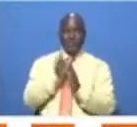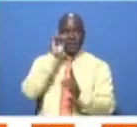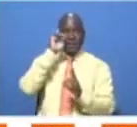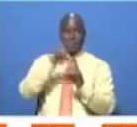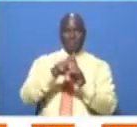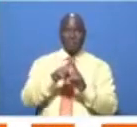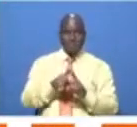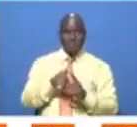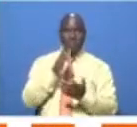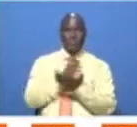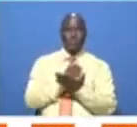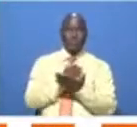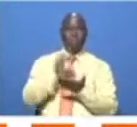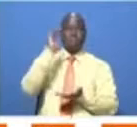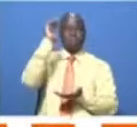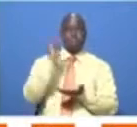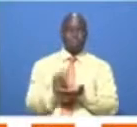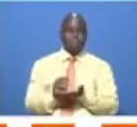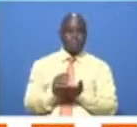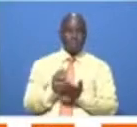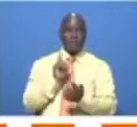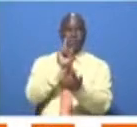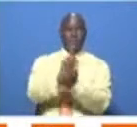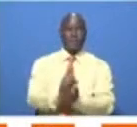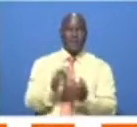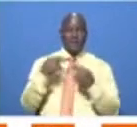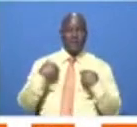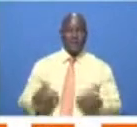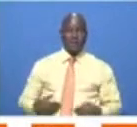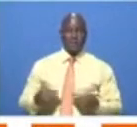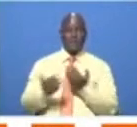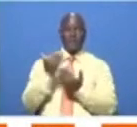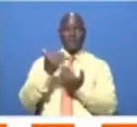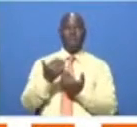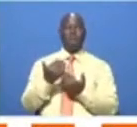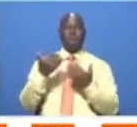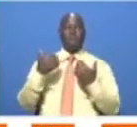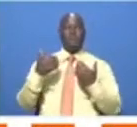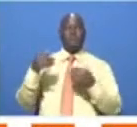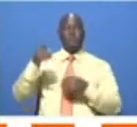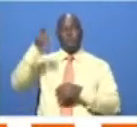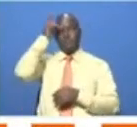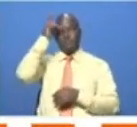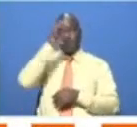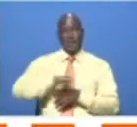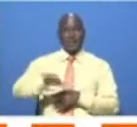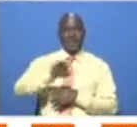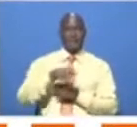at optimizing the capacity and reach of healthcare delivery, especially in remote areas.